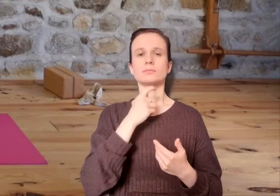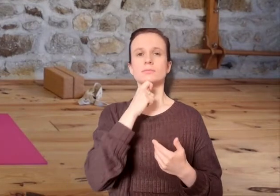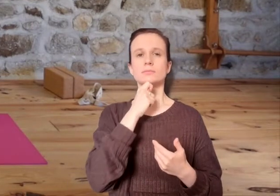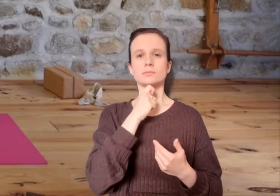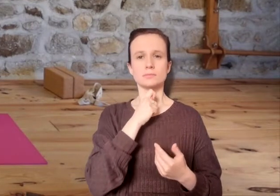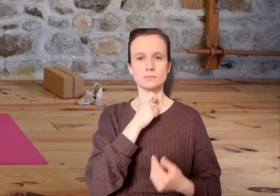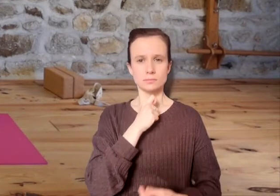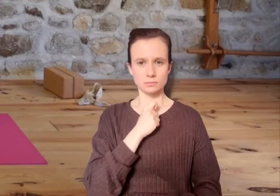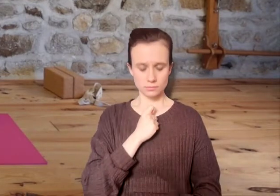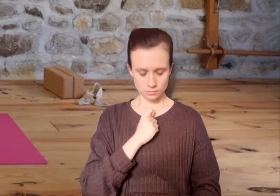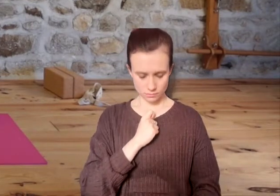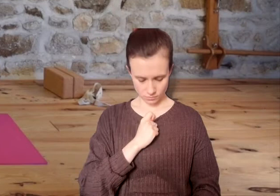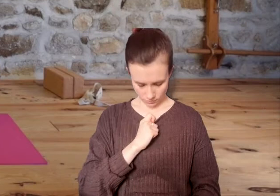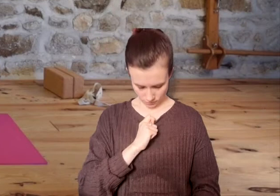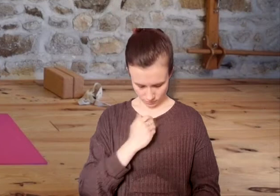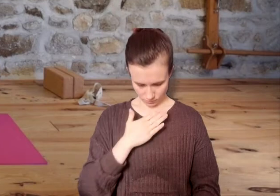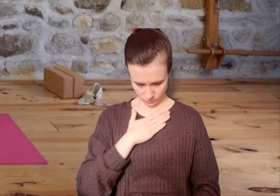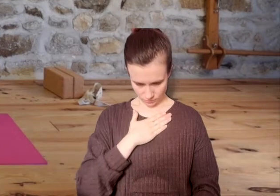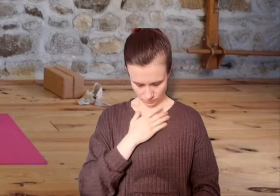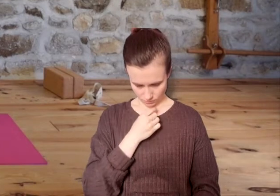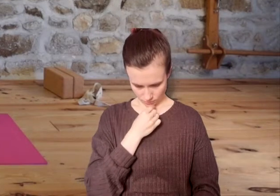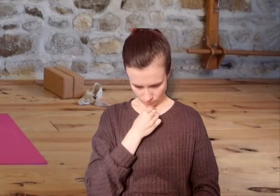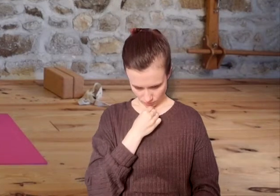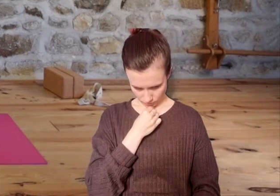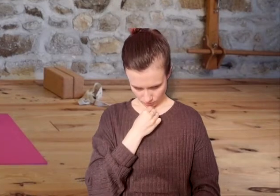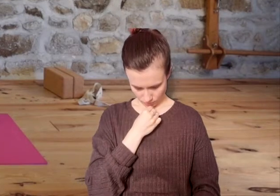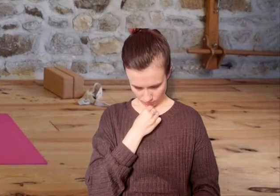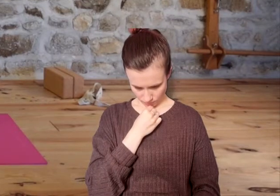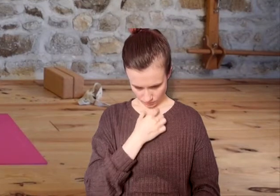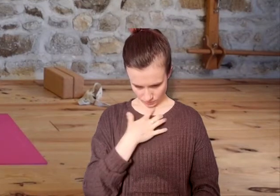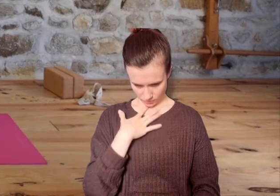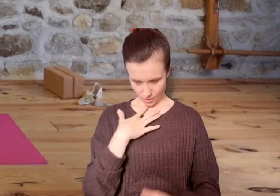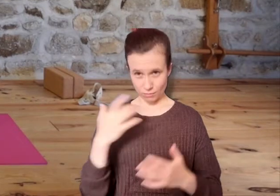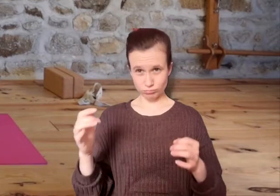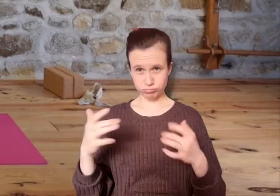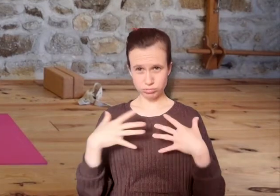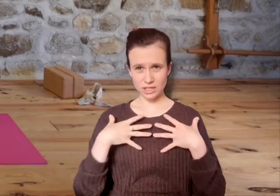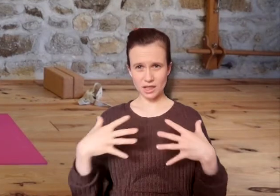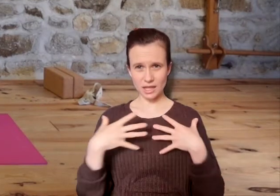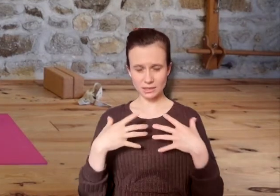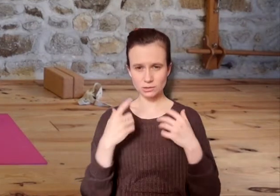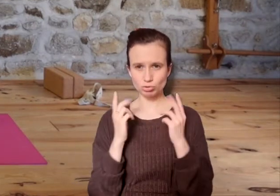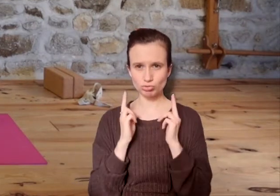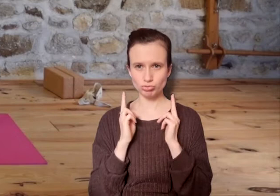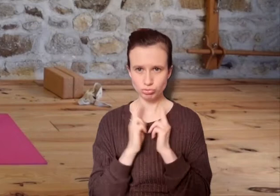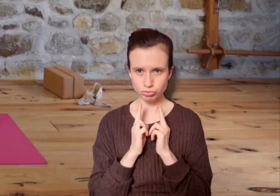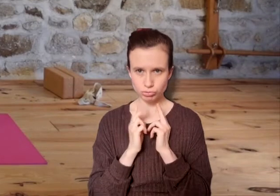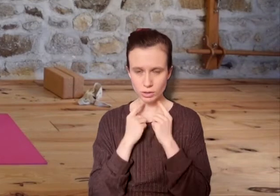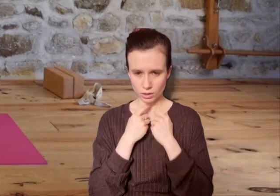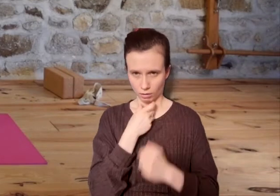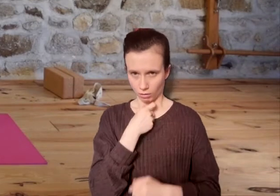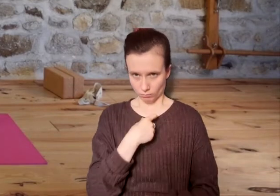chin to my chest. That's going to restrict my breath in my throat. You can probably hear it in my voice